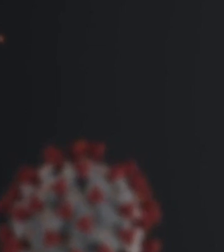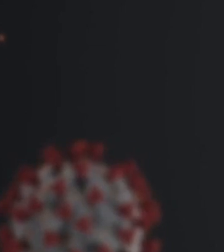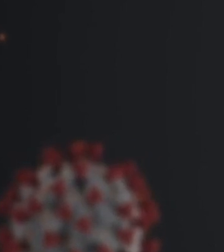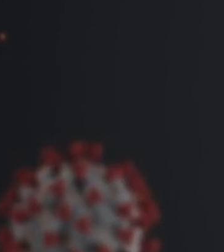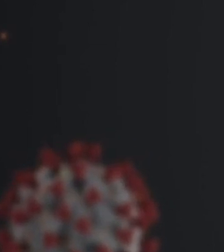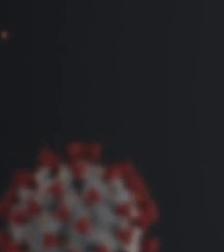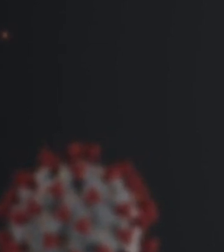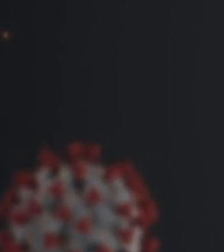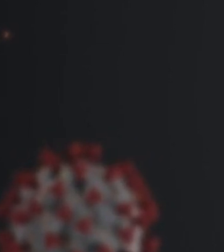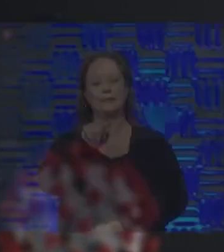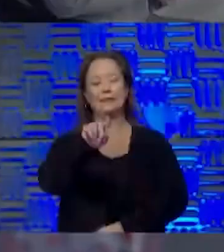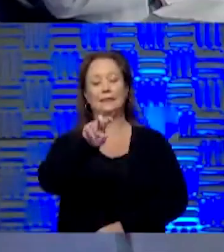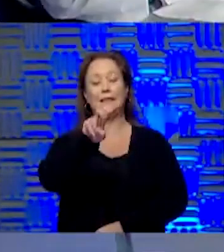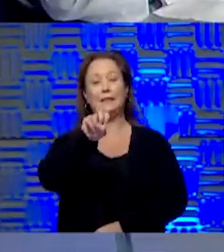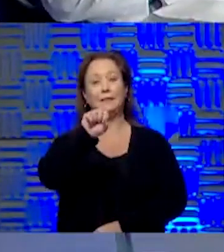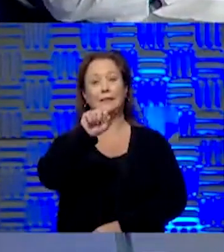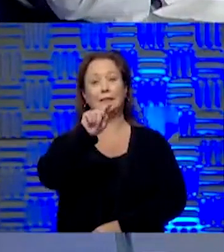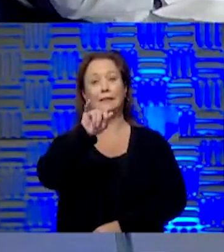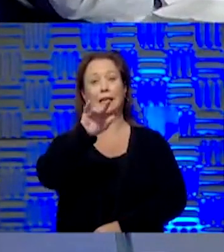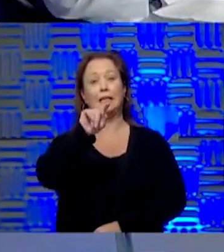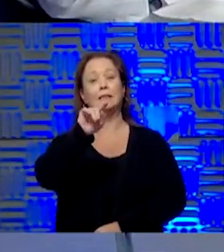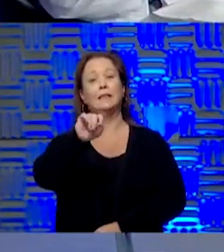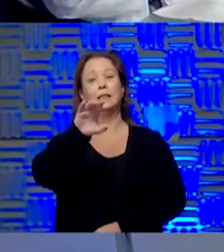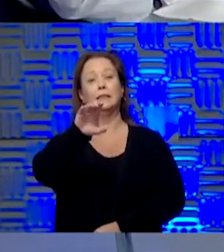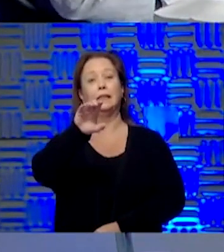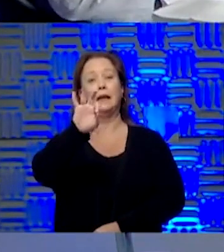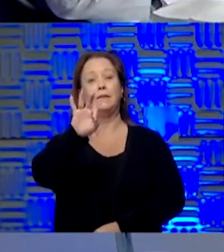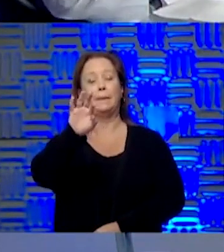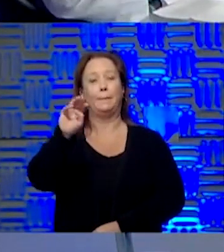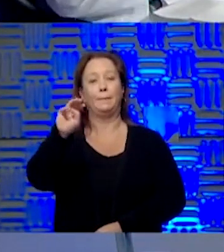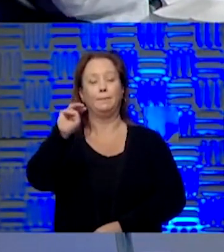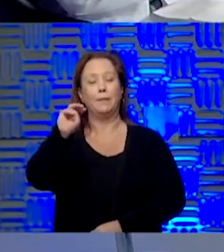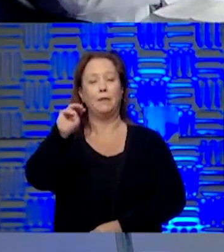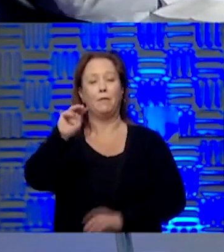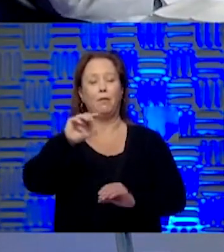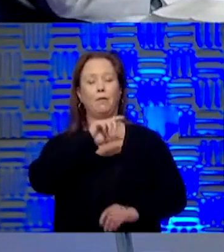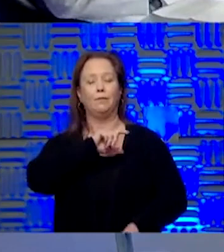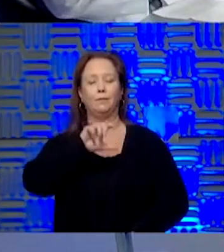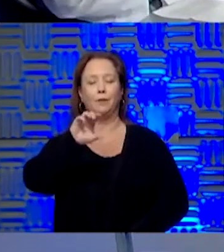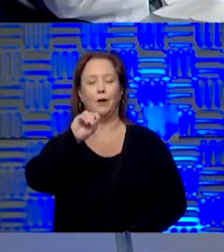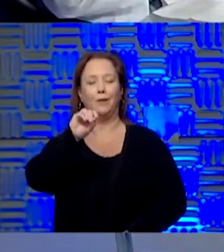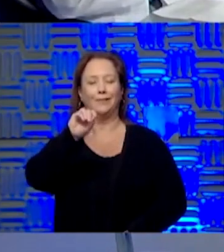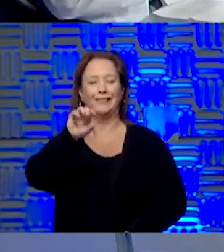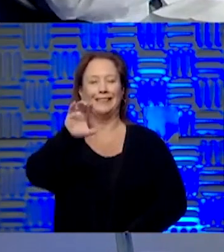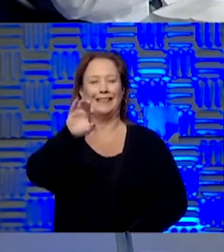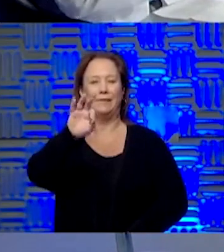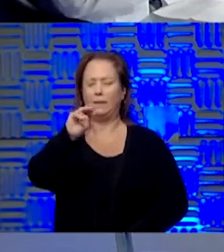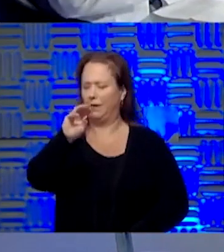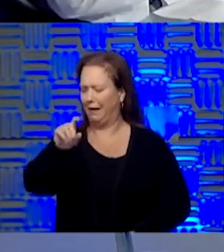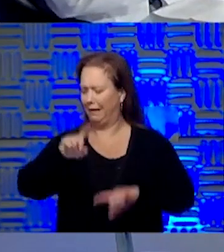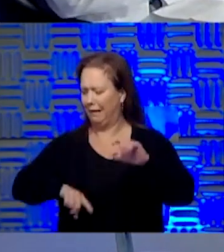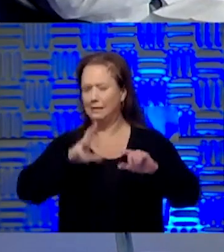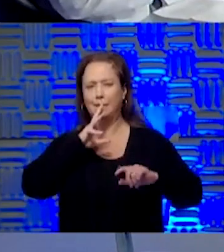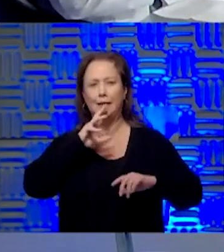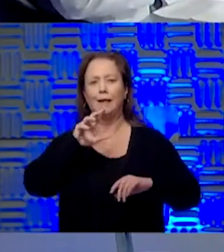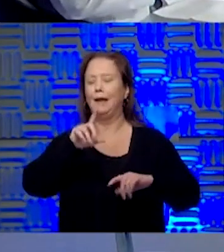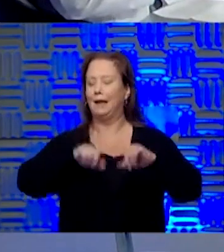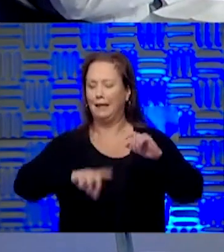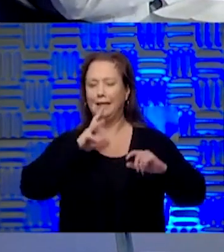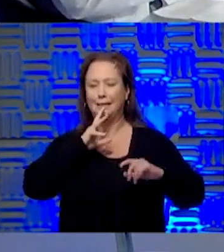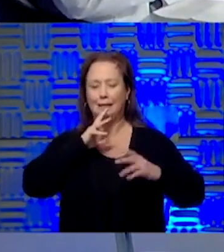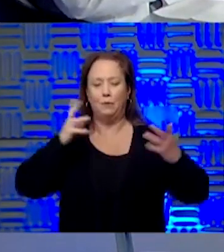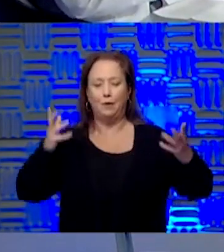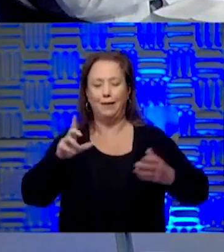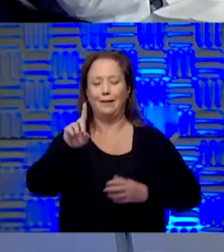Good morning. This is Steve Stites, Chief Medical Officer at the University of Kansas Health System. We're here in the so I can't ever get through that. I just can't get through